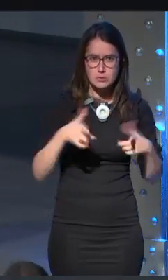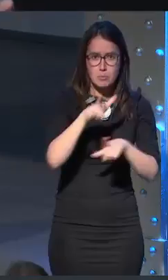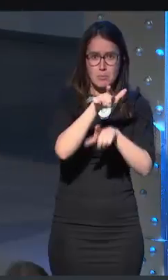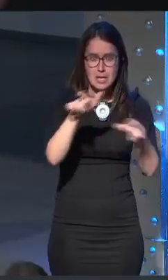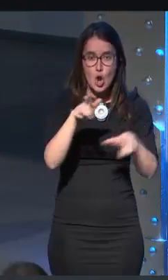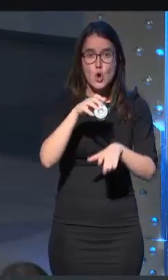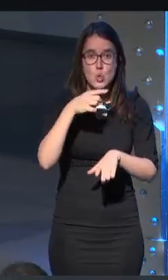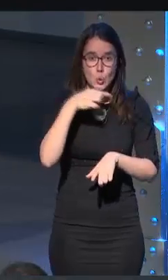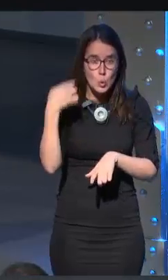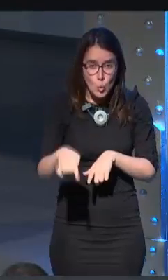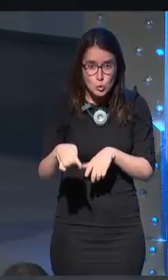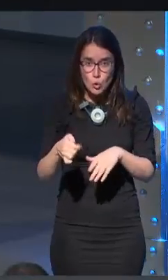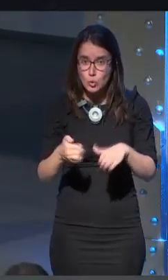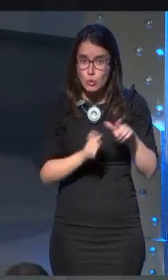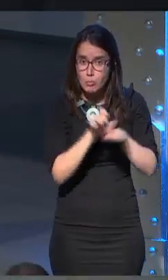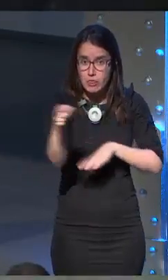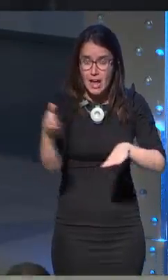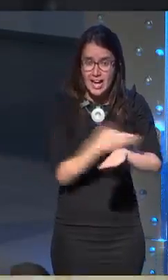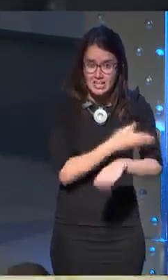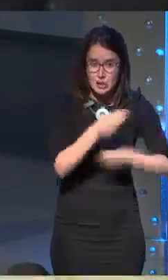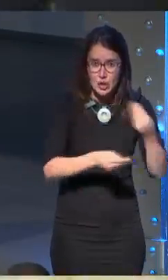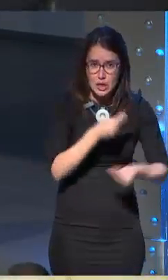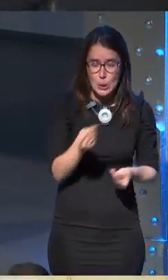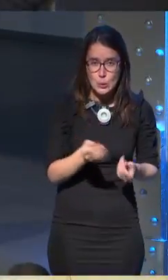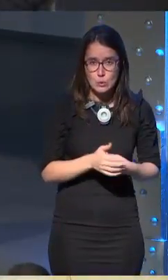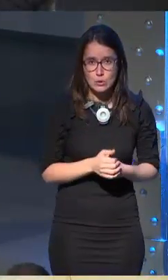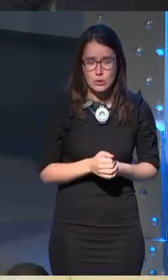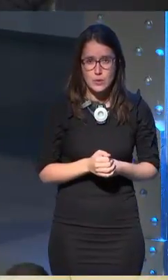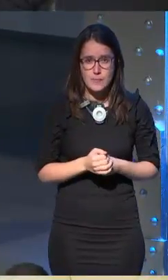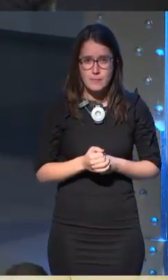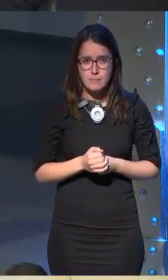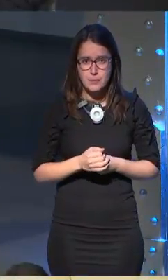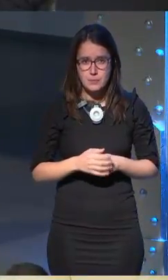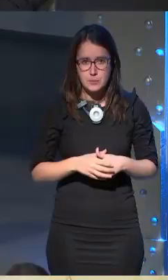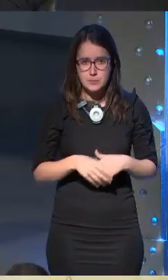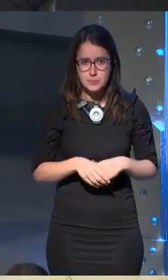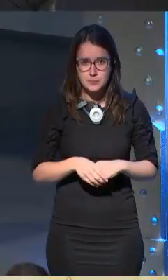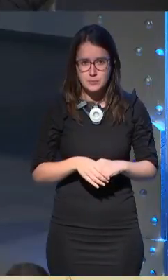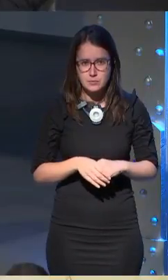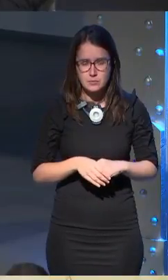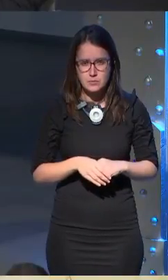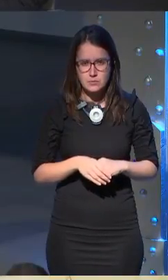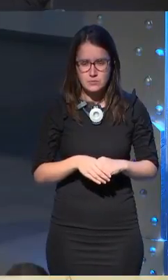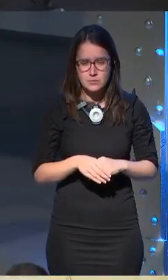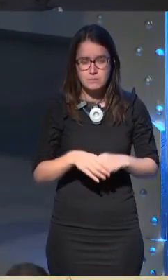career. To what point were you shocked by the way they do things before launching in Russia?